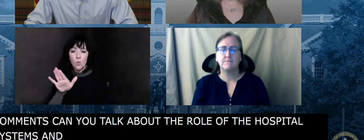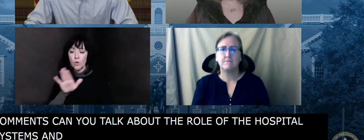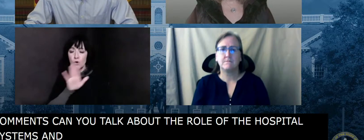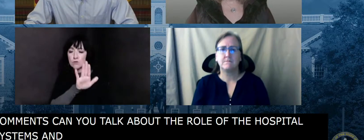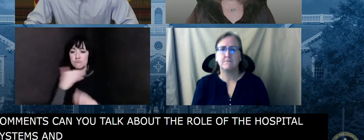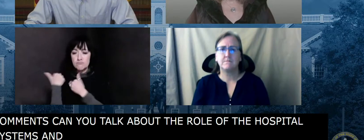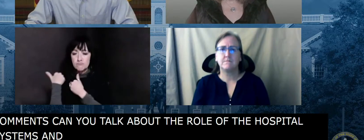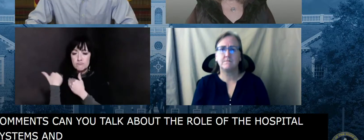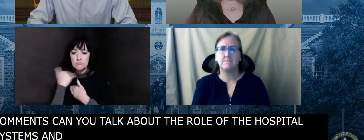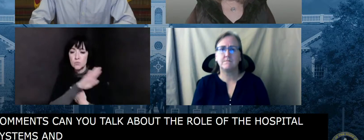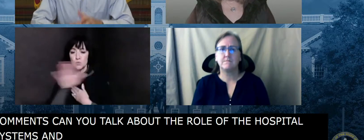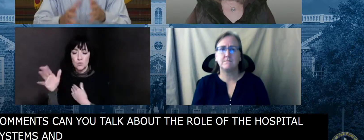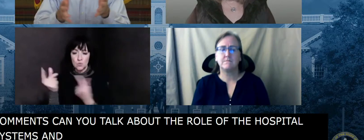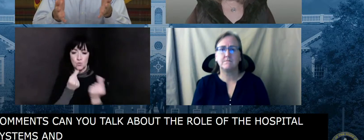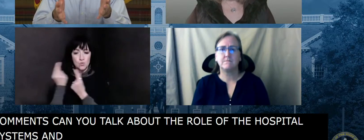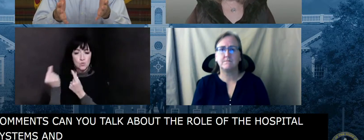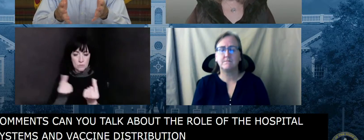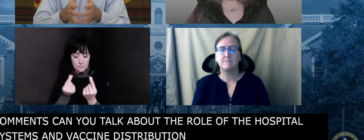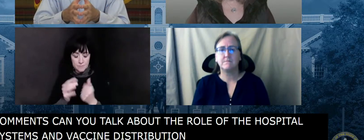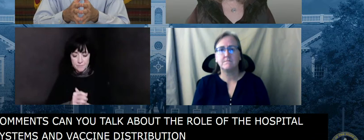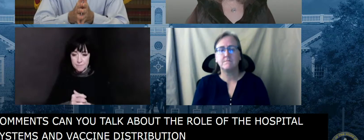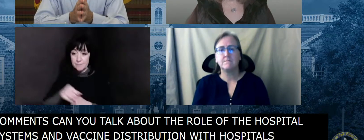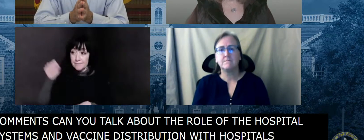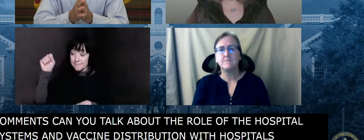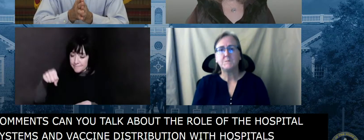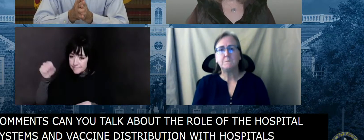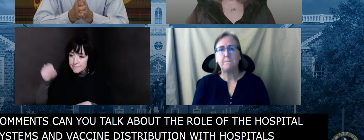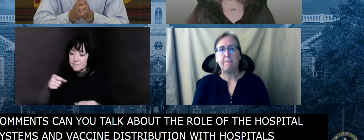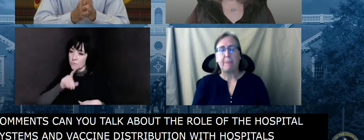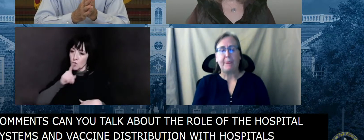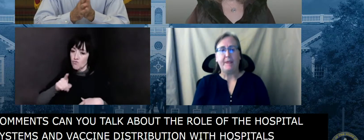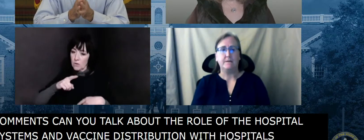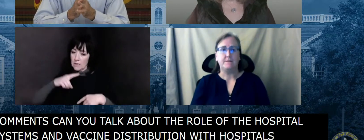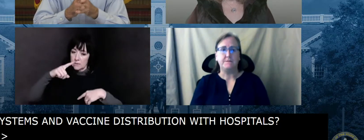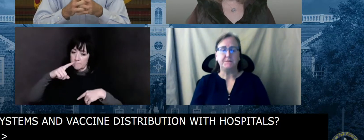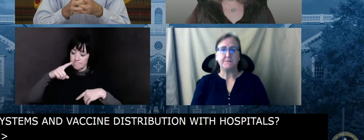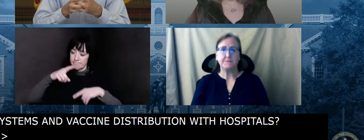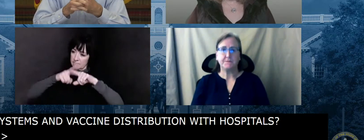hospitals? Yeah, so it differs by hospital